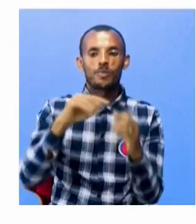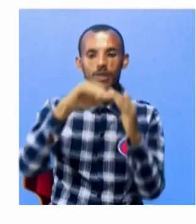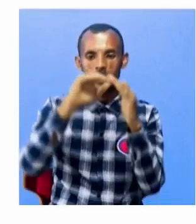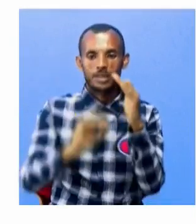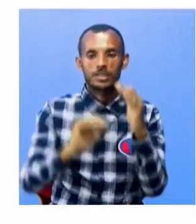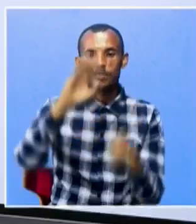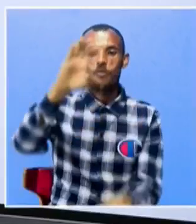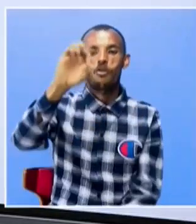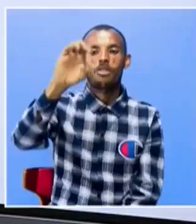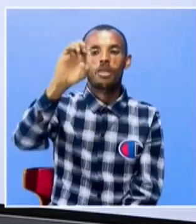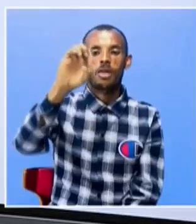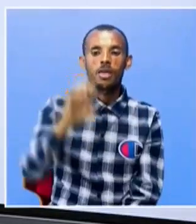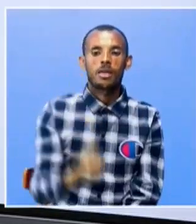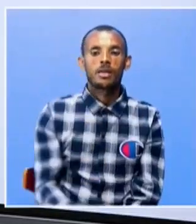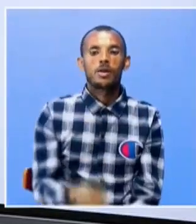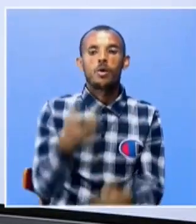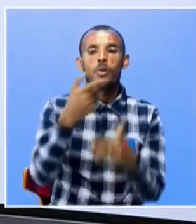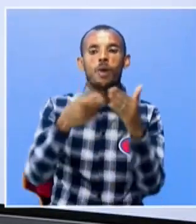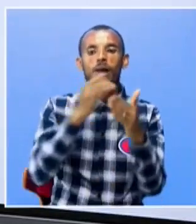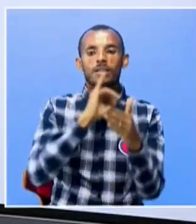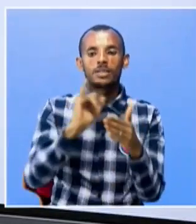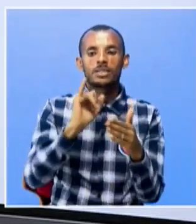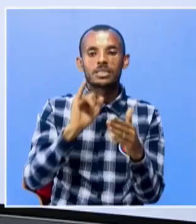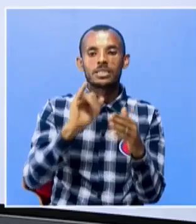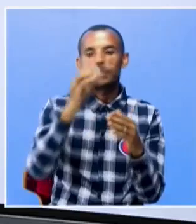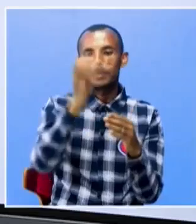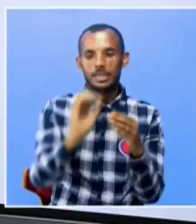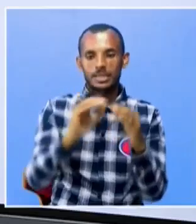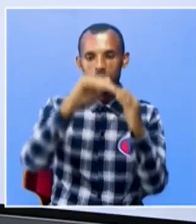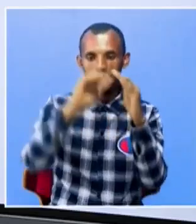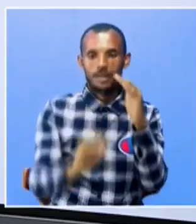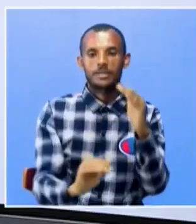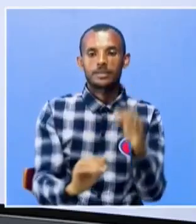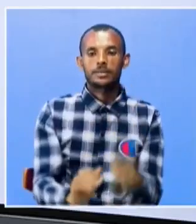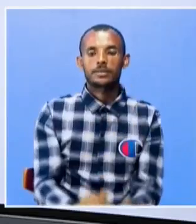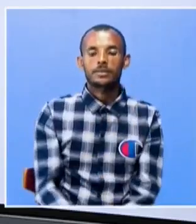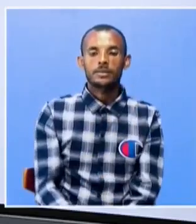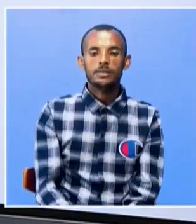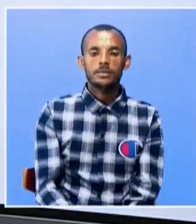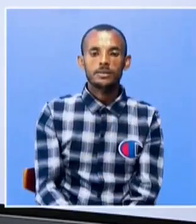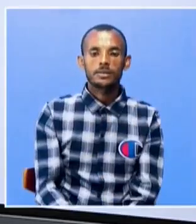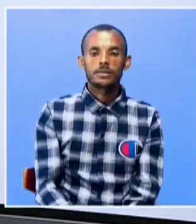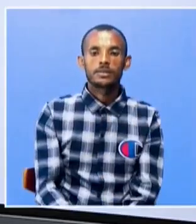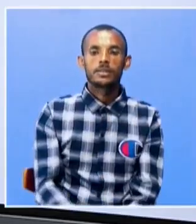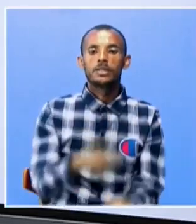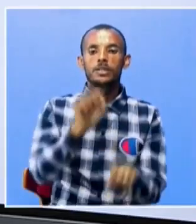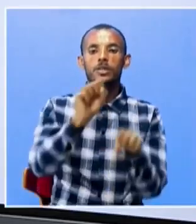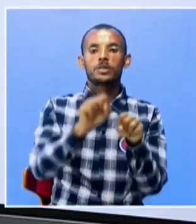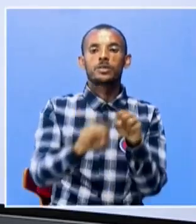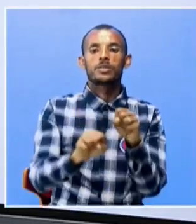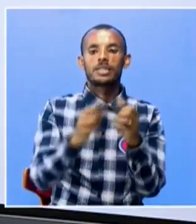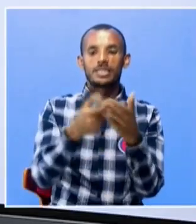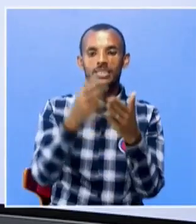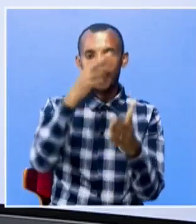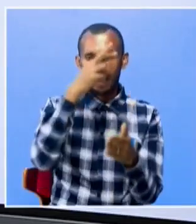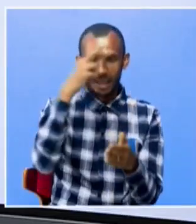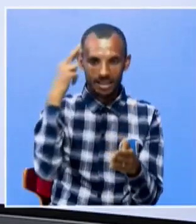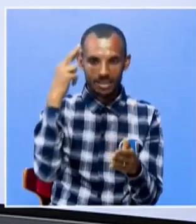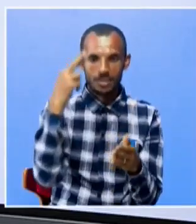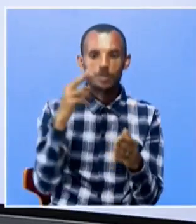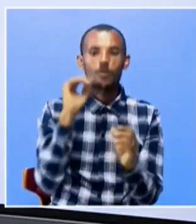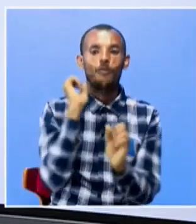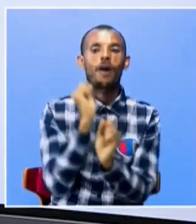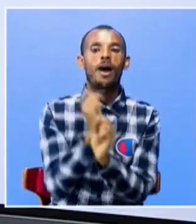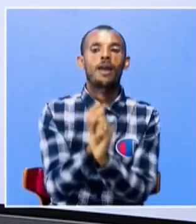40? What's the percent decrease from 50 to 40? So, in this case, to